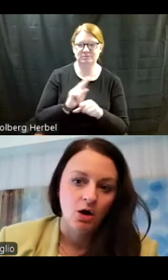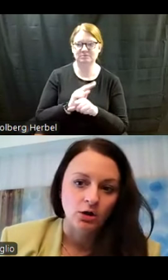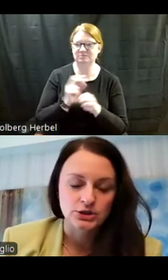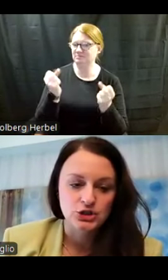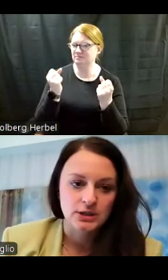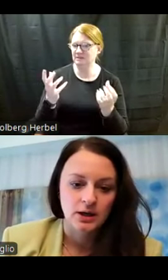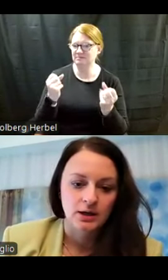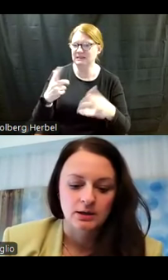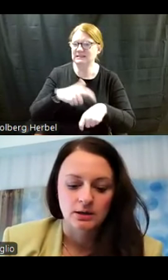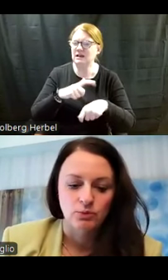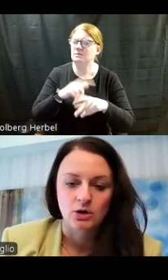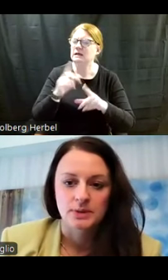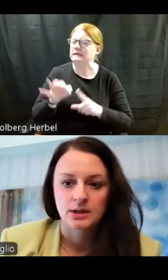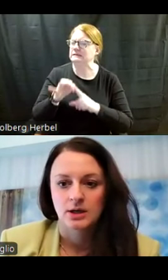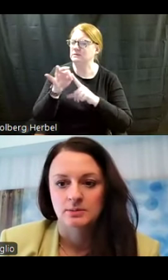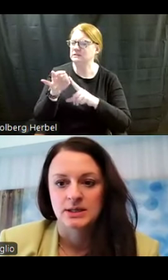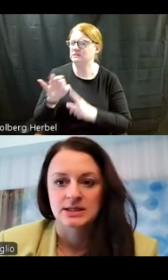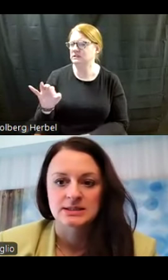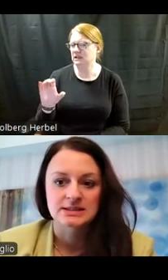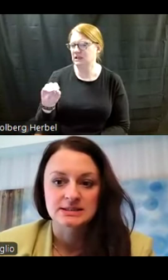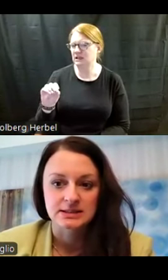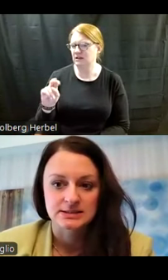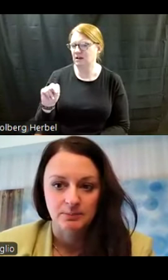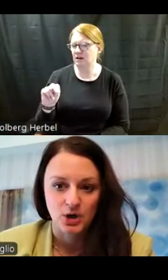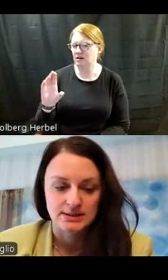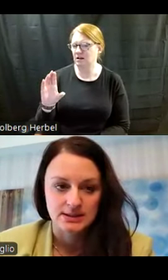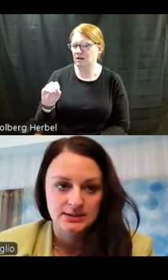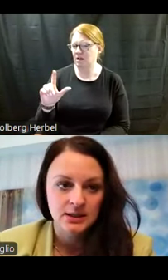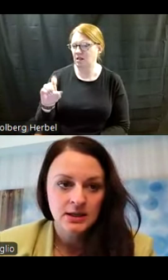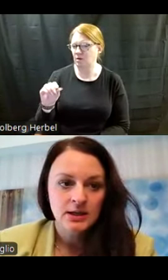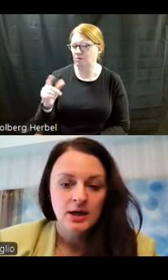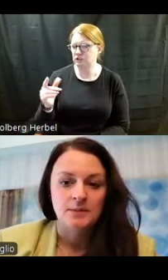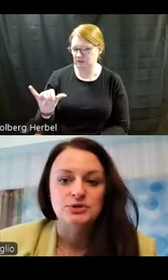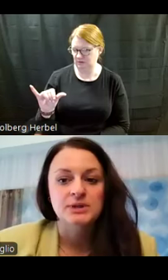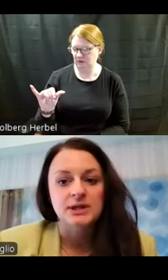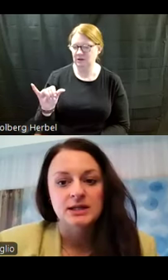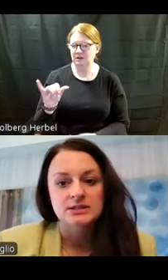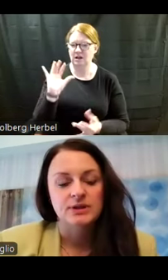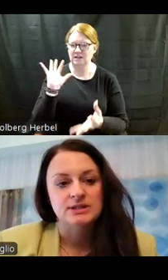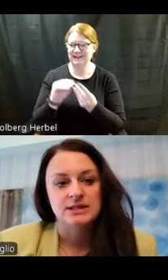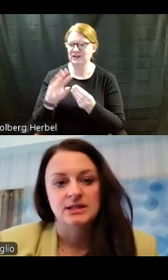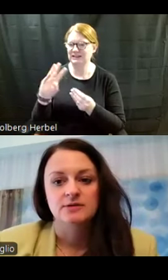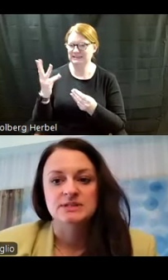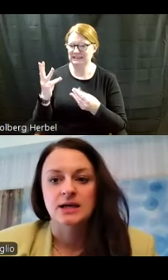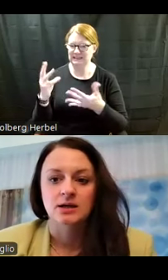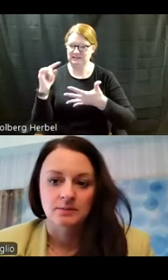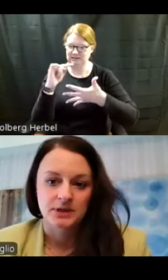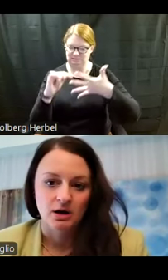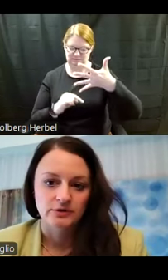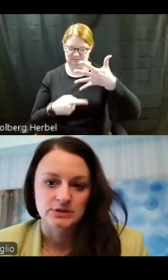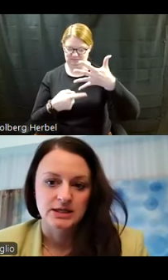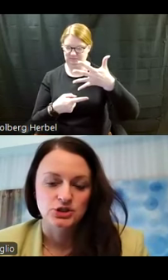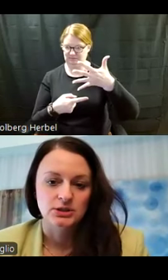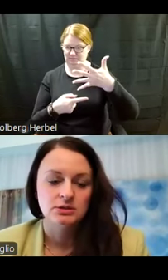the oncology realm, and it's a 6-step process. So it begins with this idea of setting up